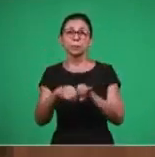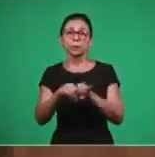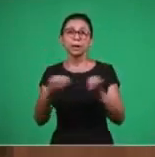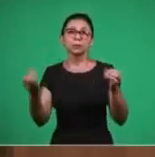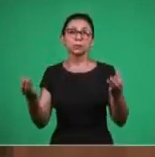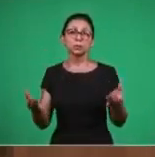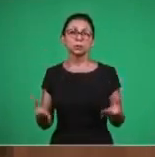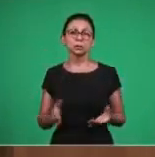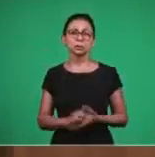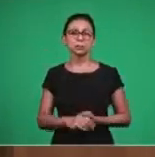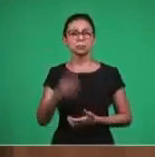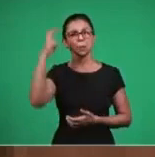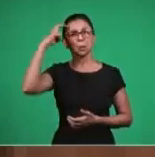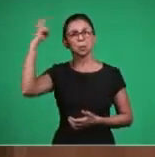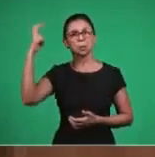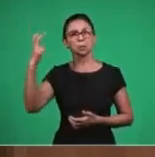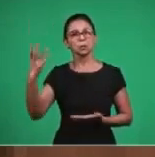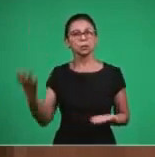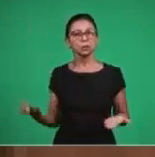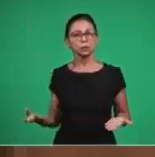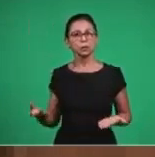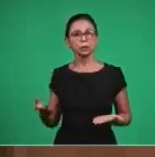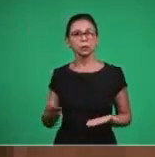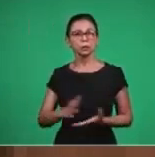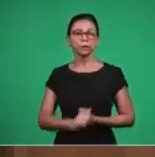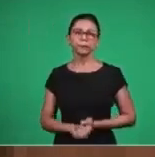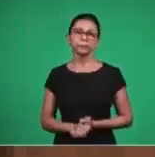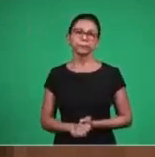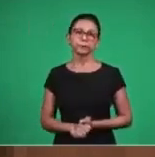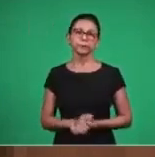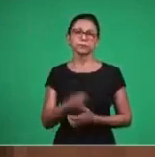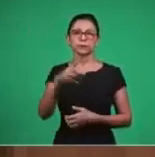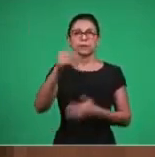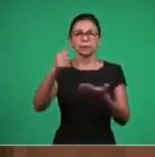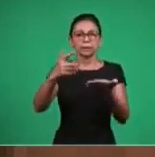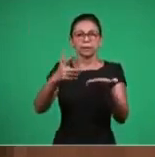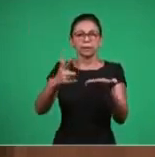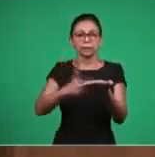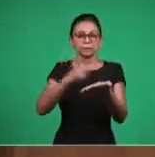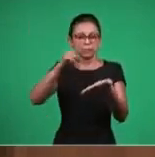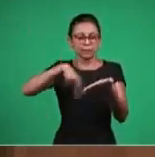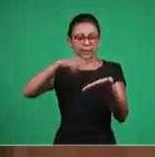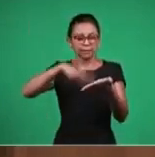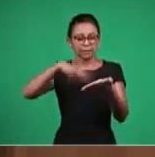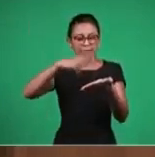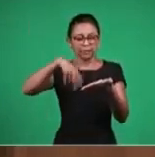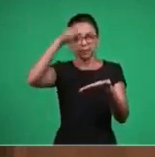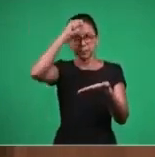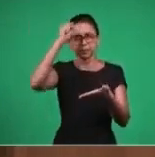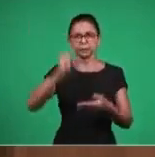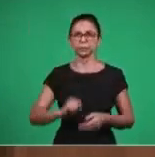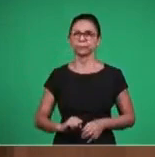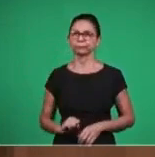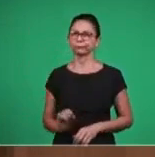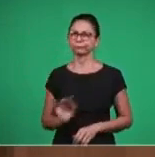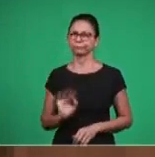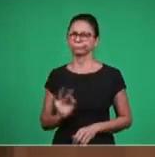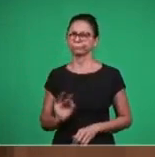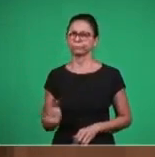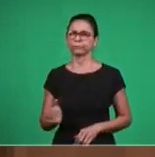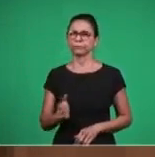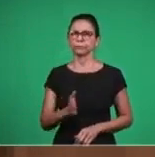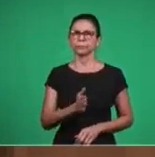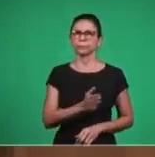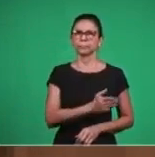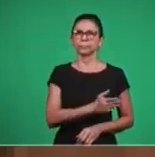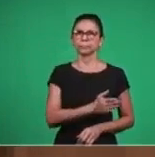Human culture is truly worthless. And culture is not something that you, it's something that you just learn